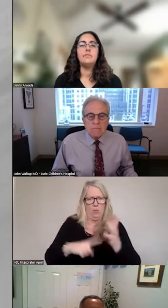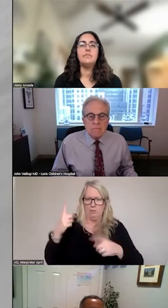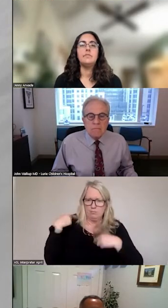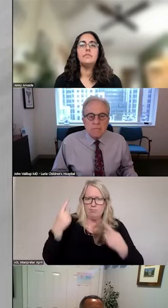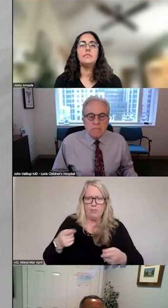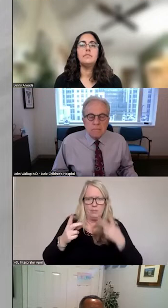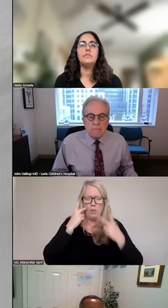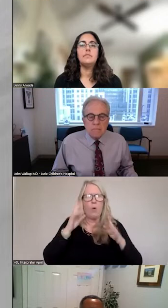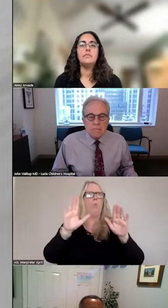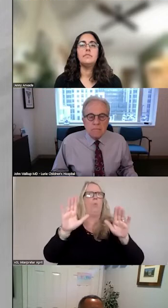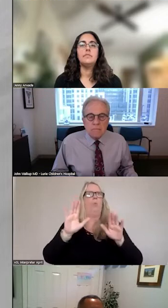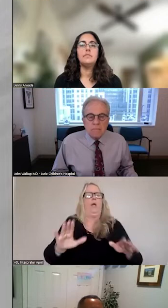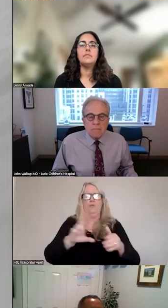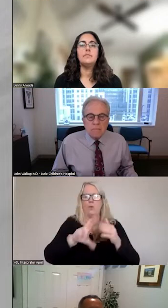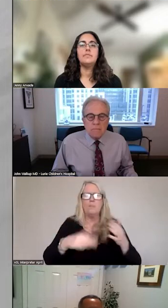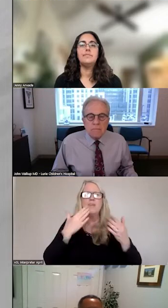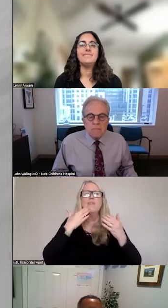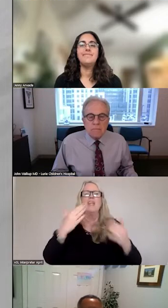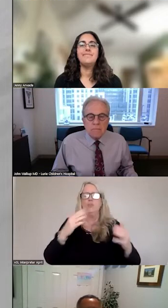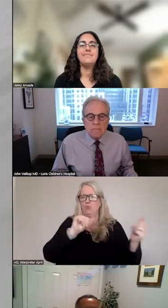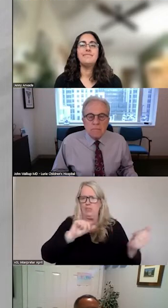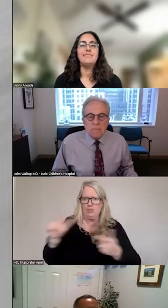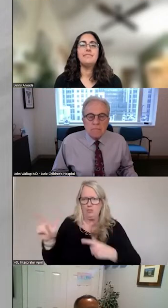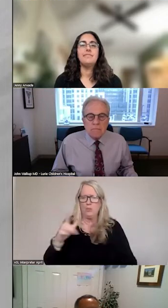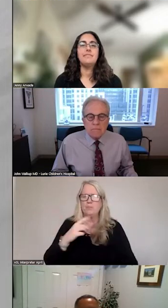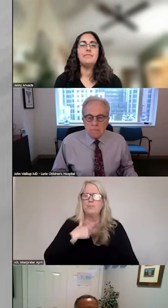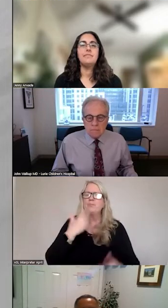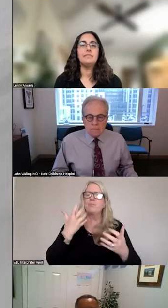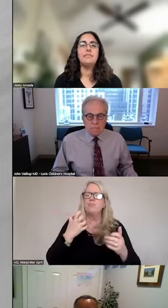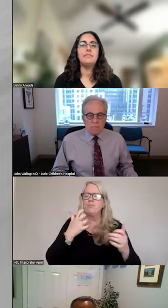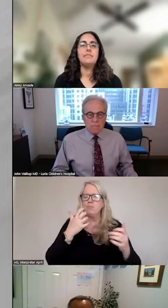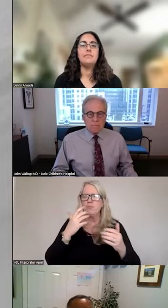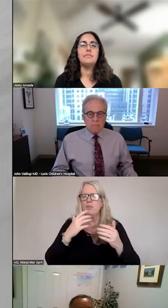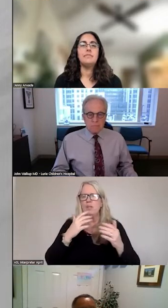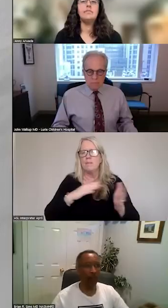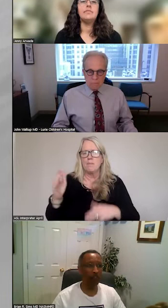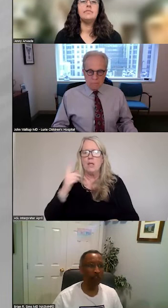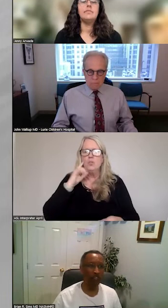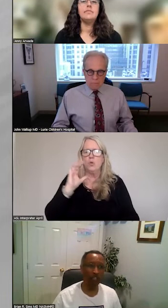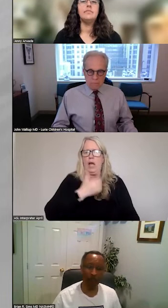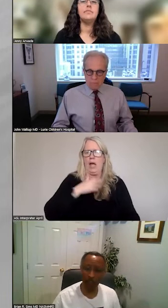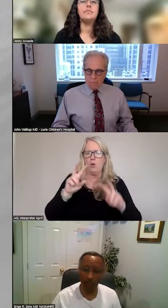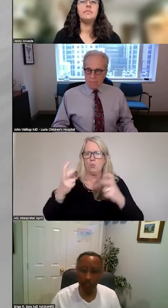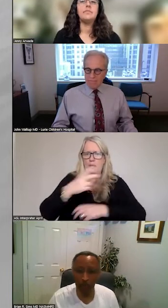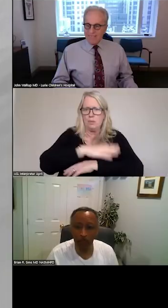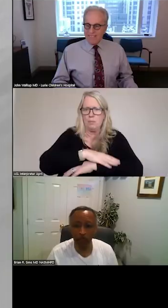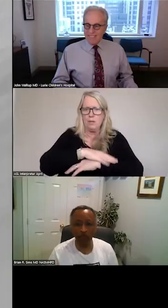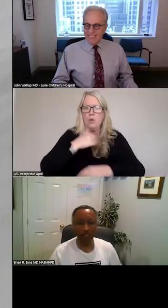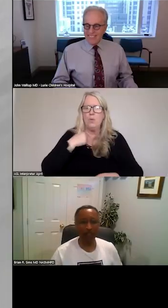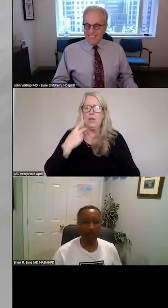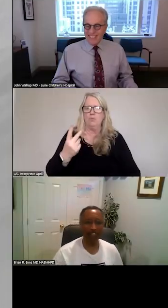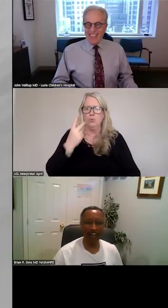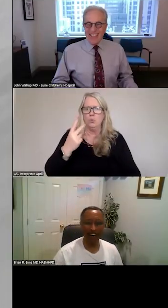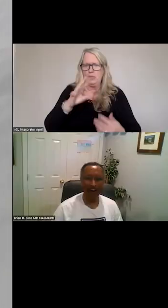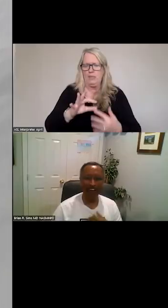wonderful outcomes. So thank you to each and every one of you. I want to move quickly over to our roundtable. We have two distinguished individuals who are going